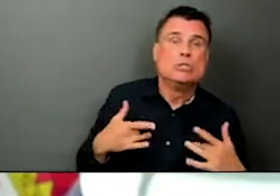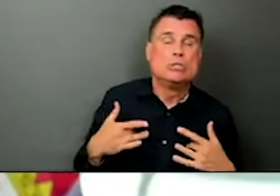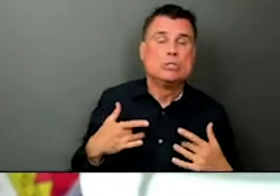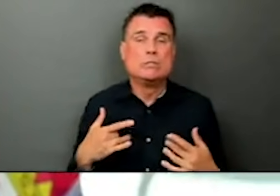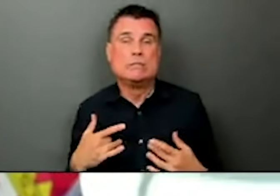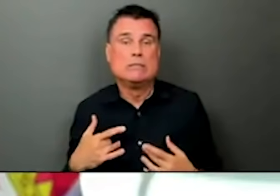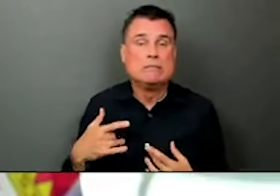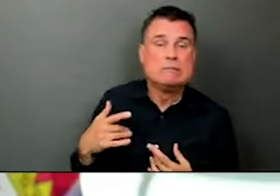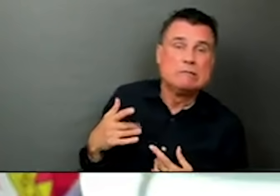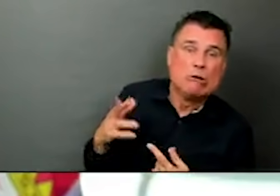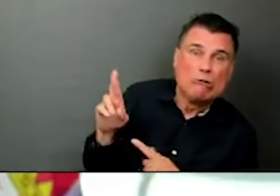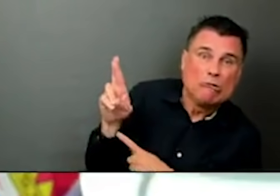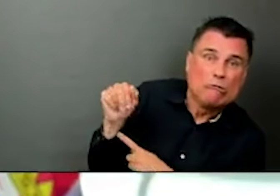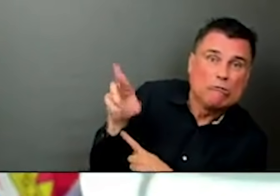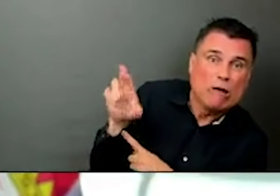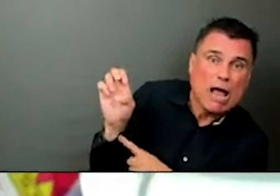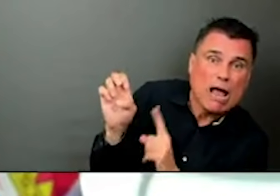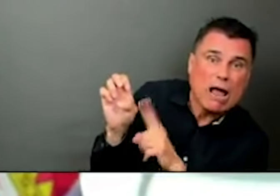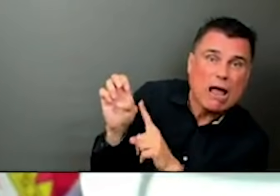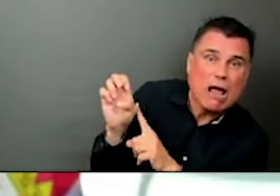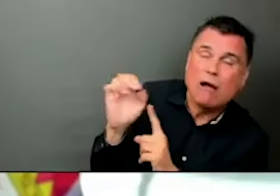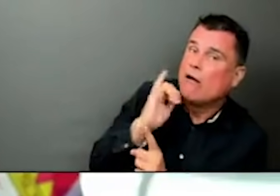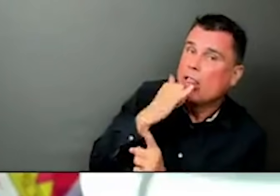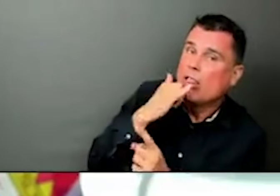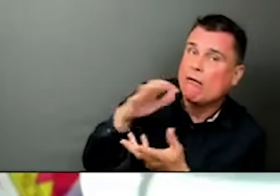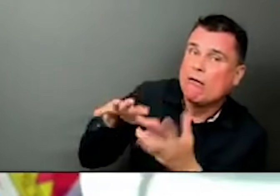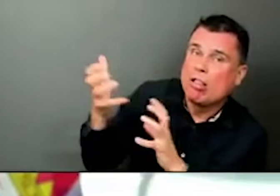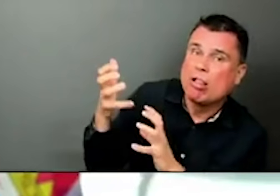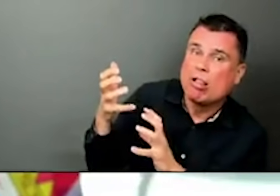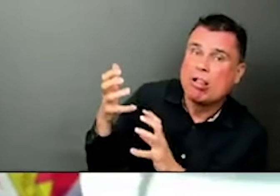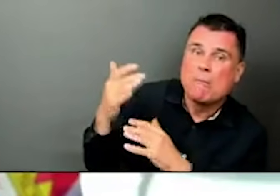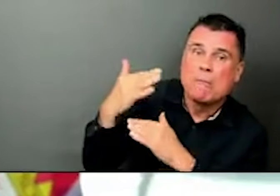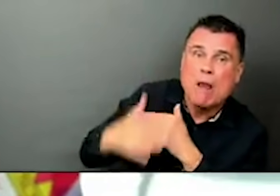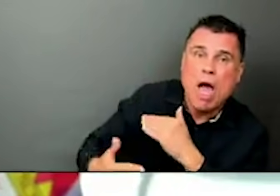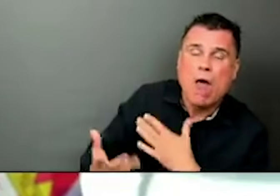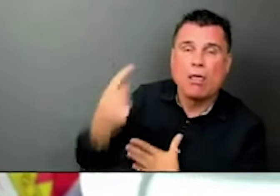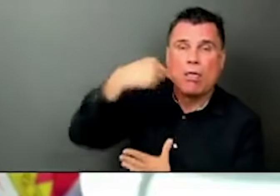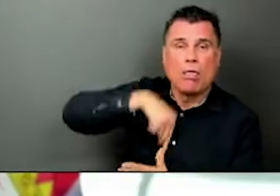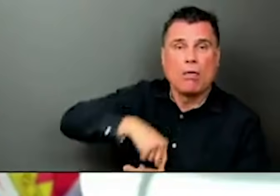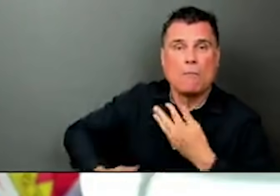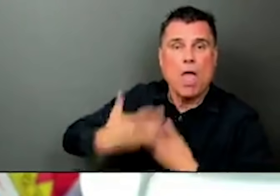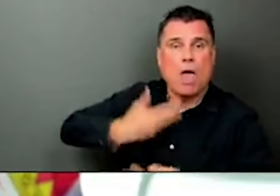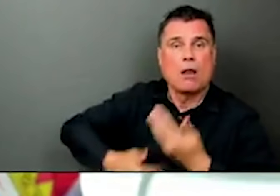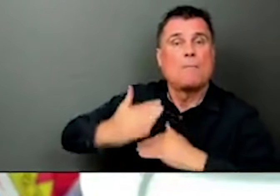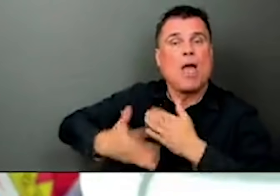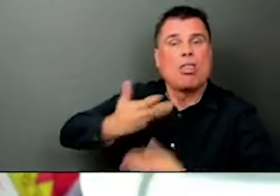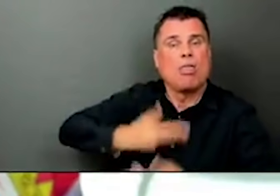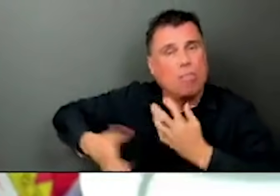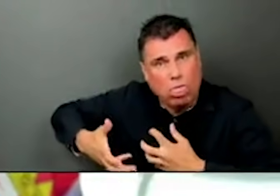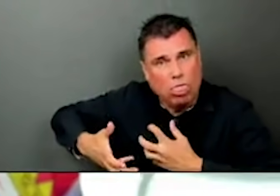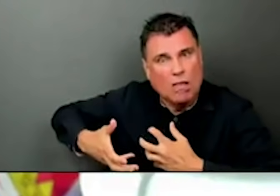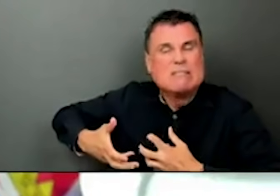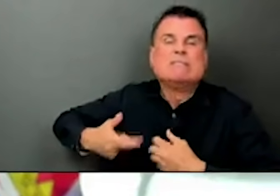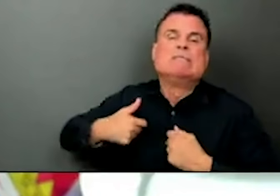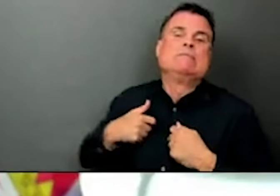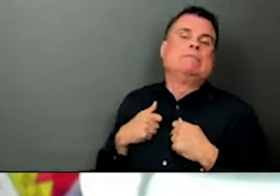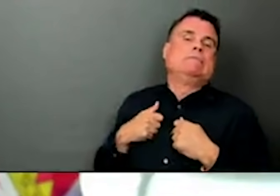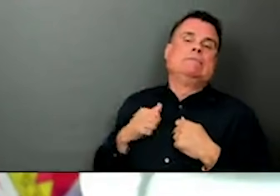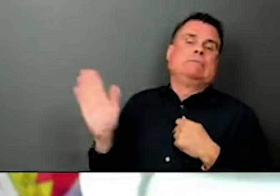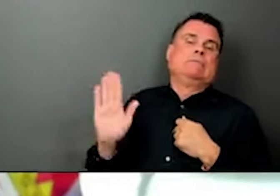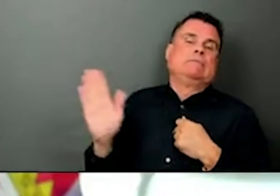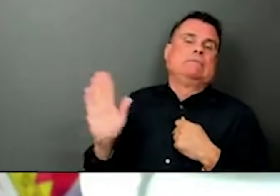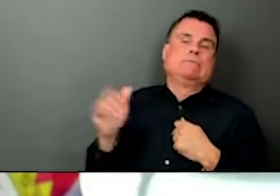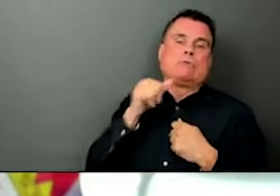is a concern for some individuals, and we certainly wouldn't want anyone not to get a second dose of vaccine because of that concern, so that option